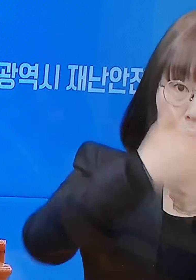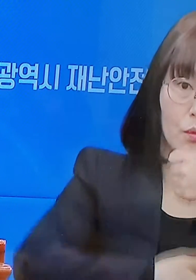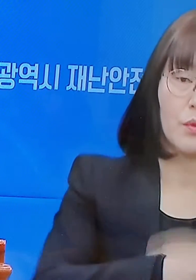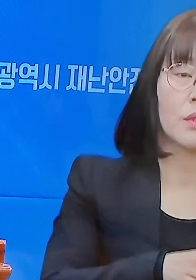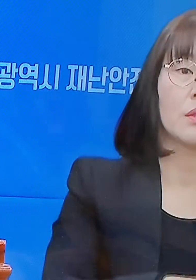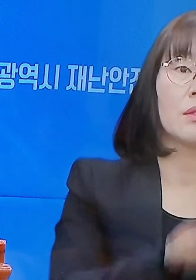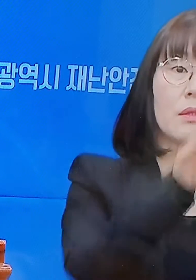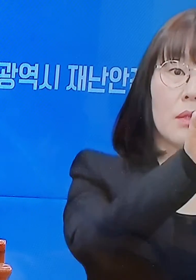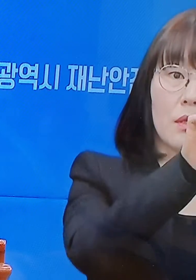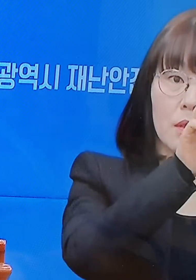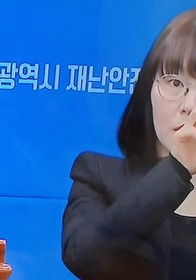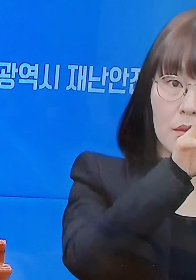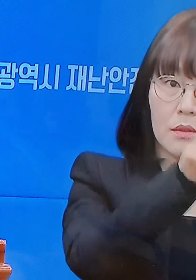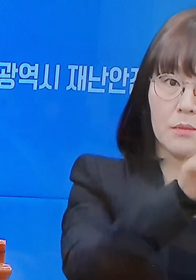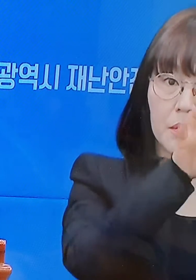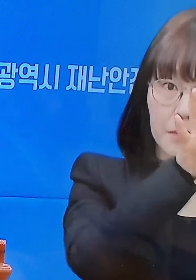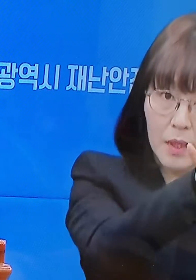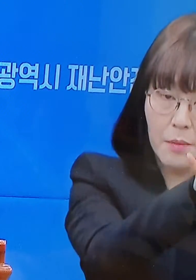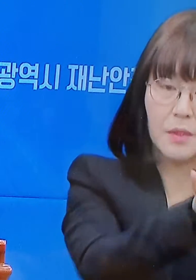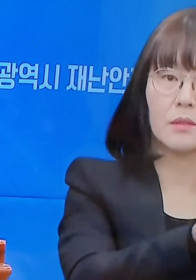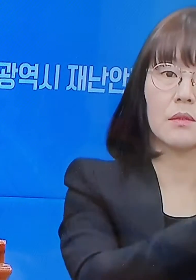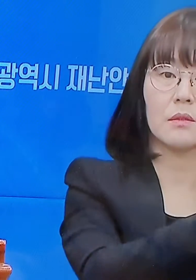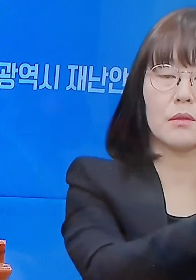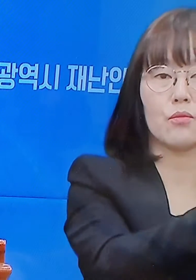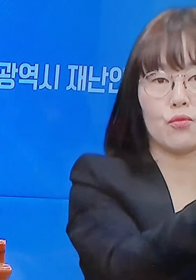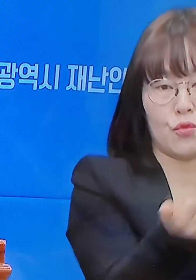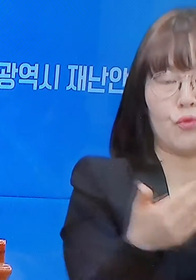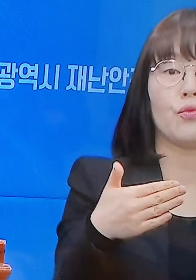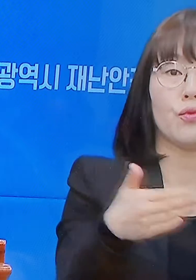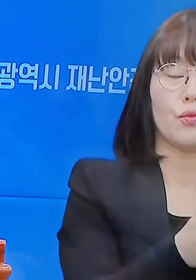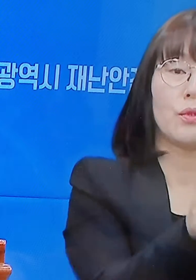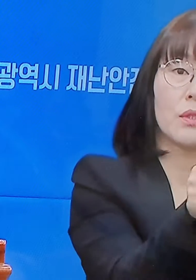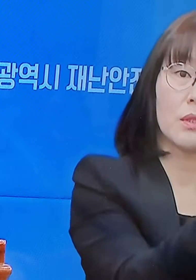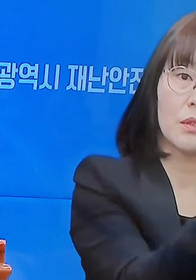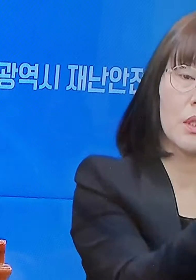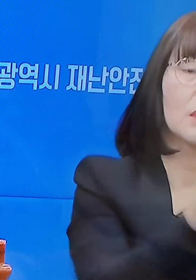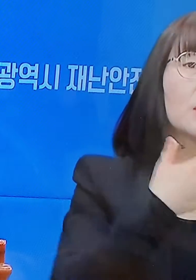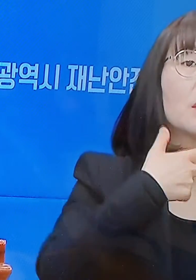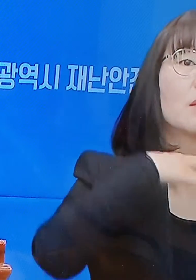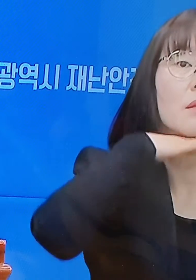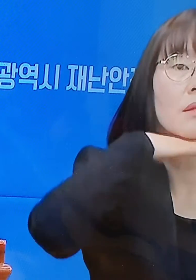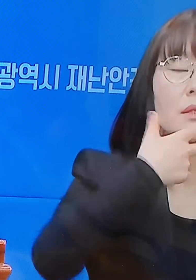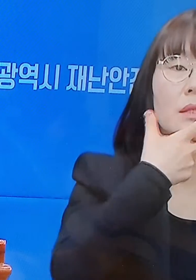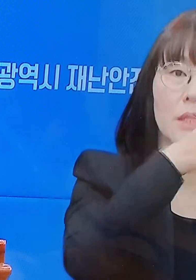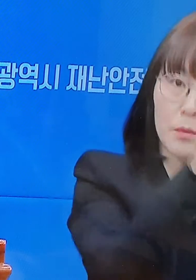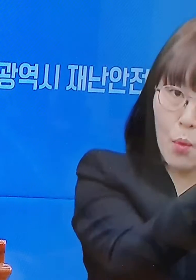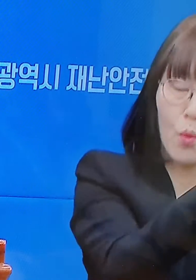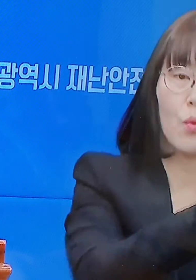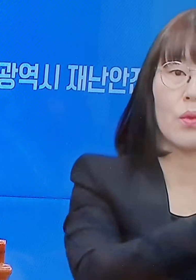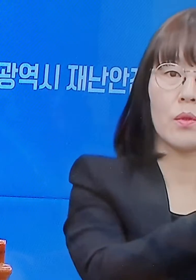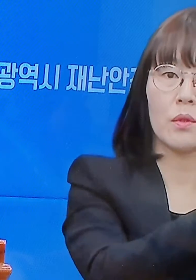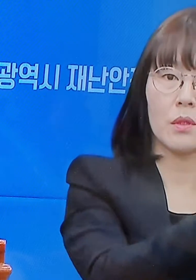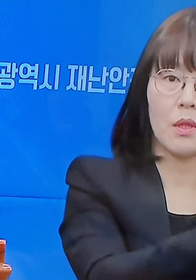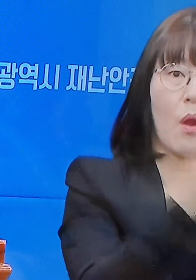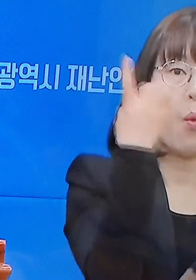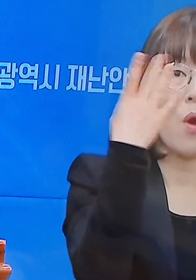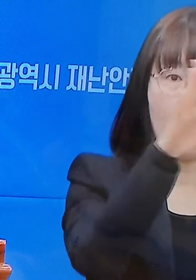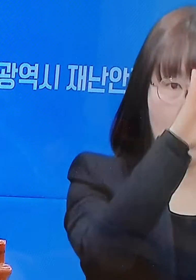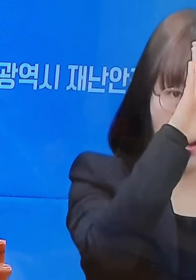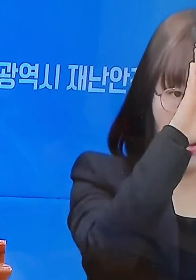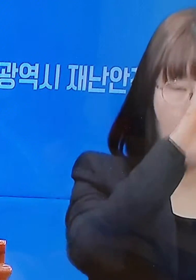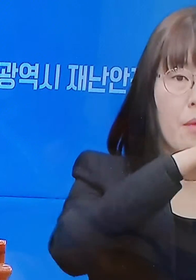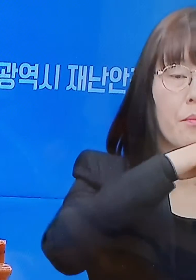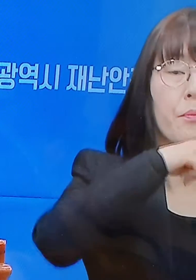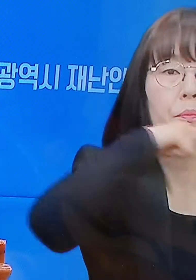gives the coronaviruses to completely conquer the patient, the host, and eventually he or she